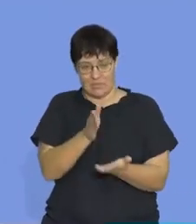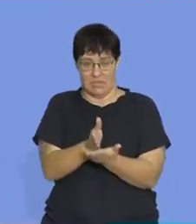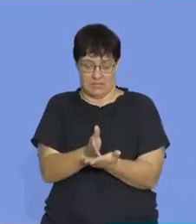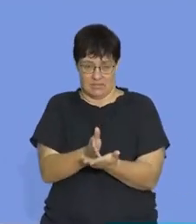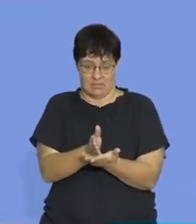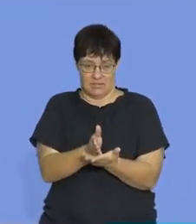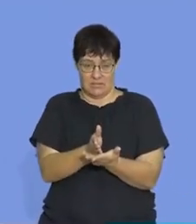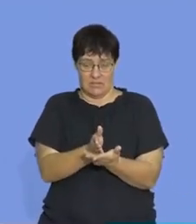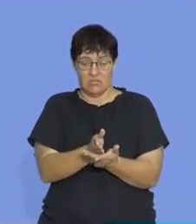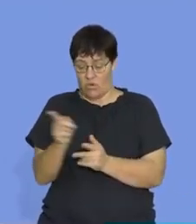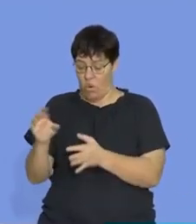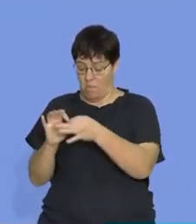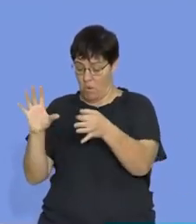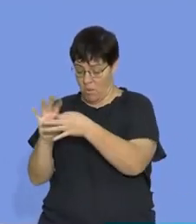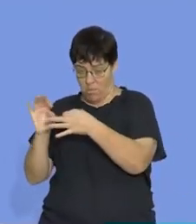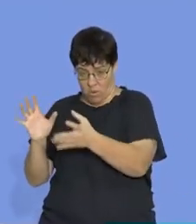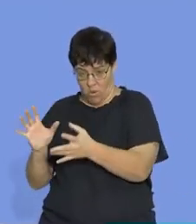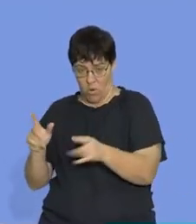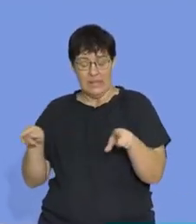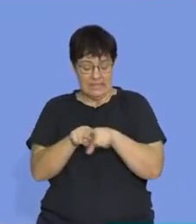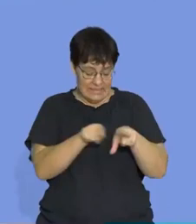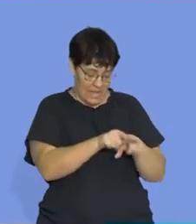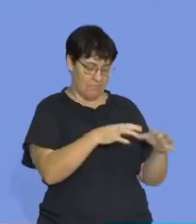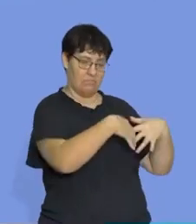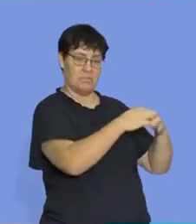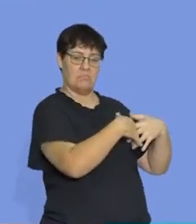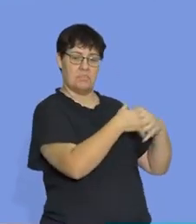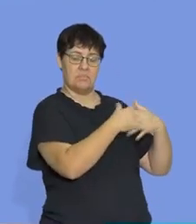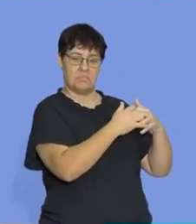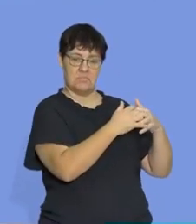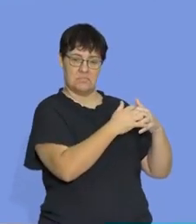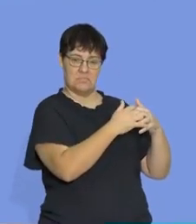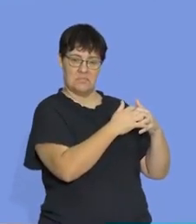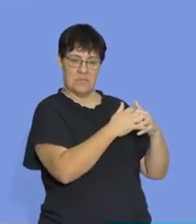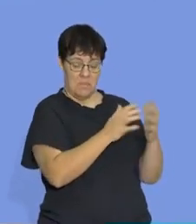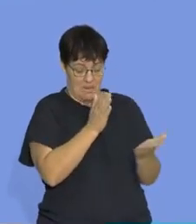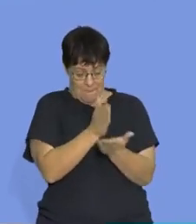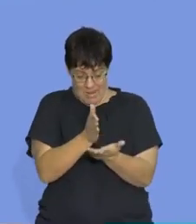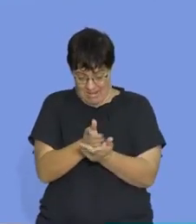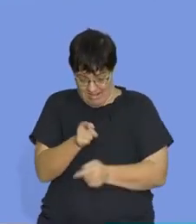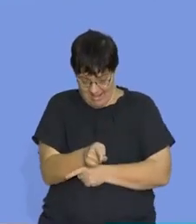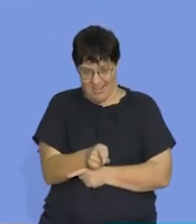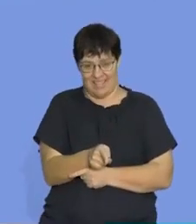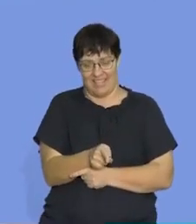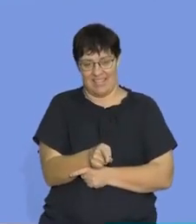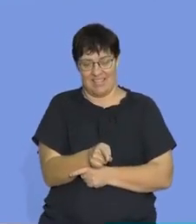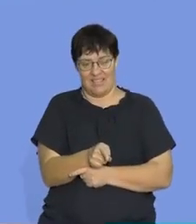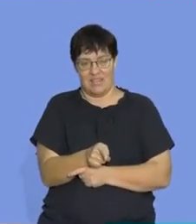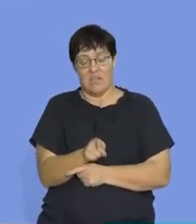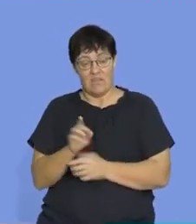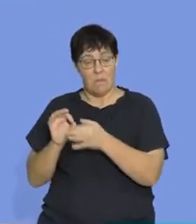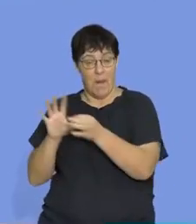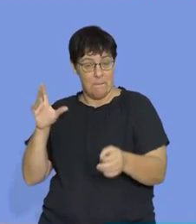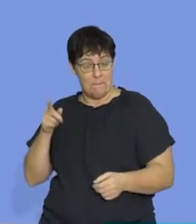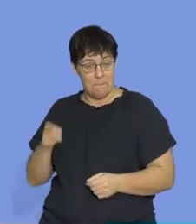existing bonds are being broken, while at the same time, we have got new bonds being formed. And remember, when we break bonds,